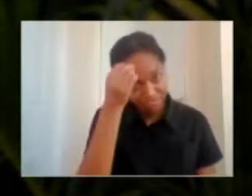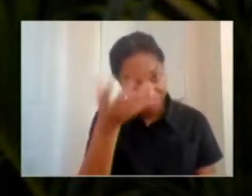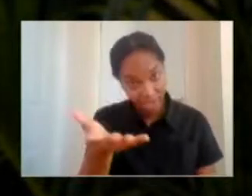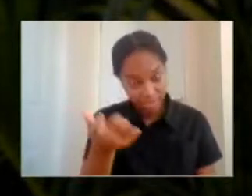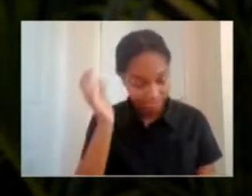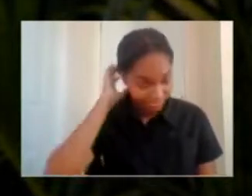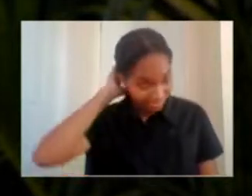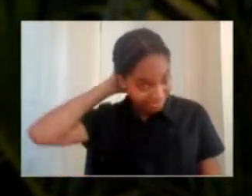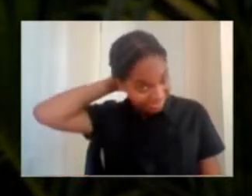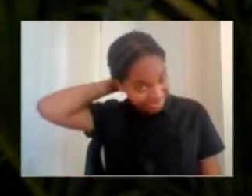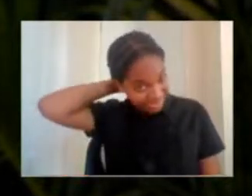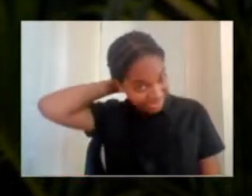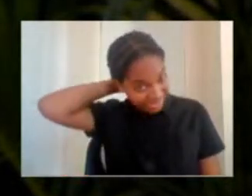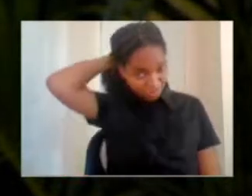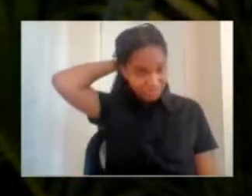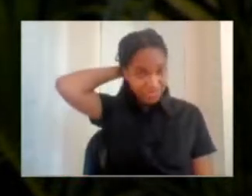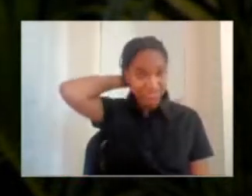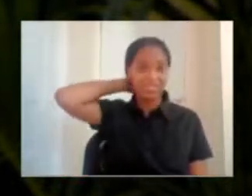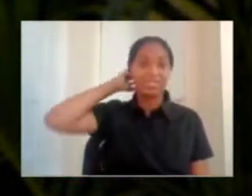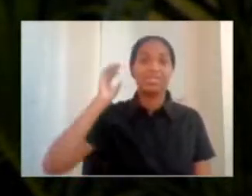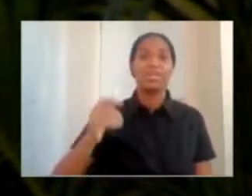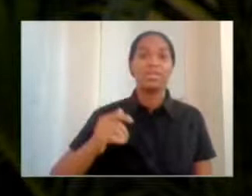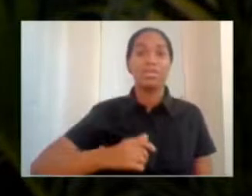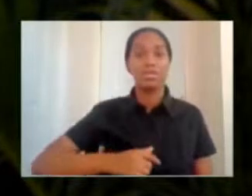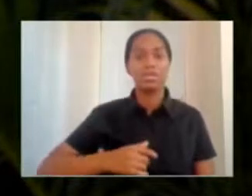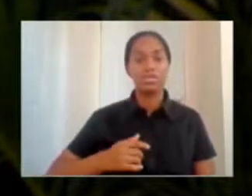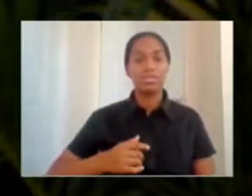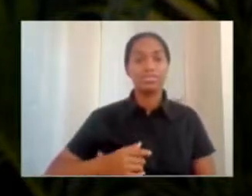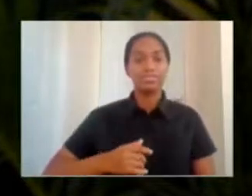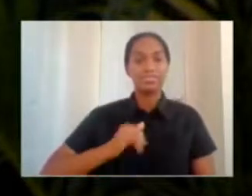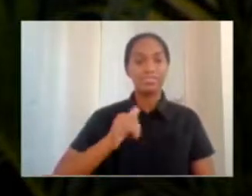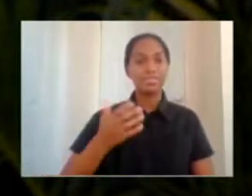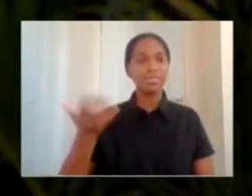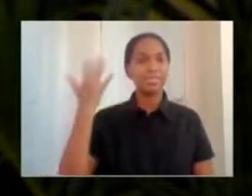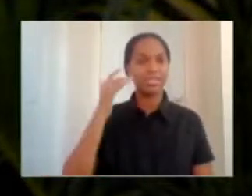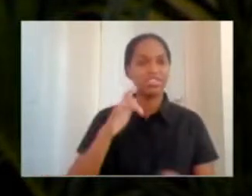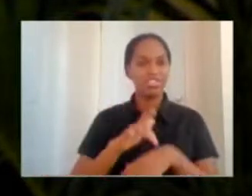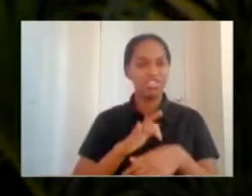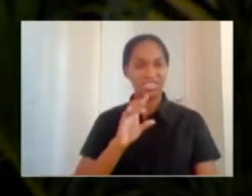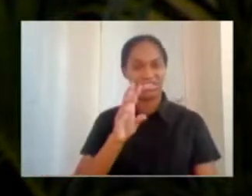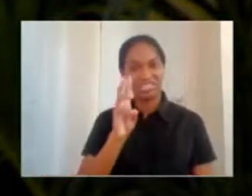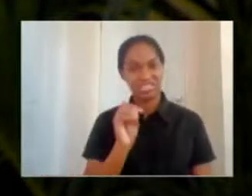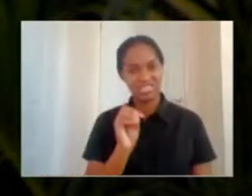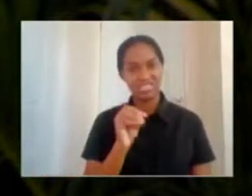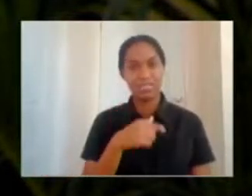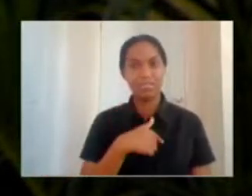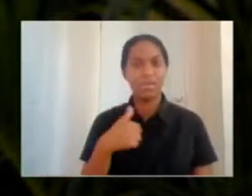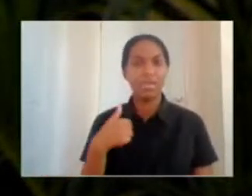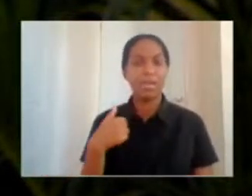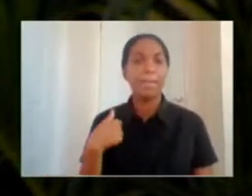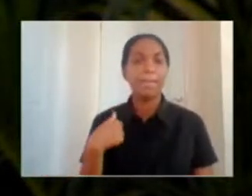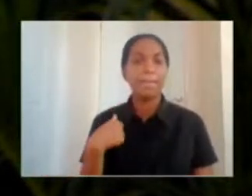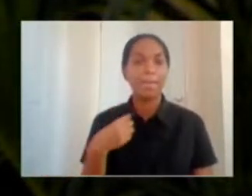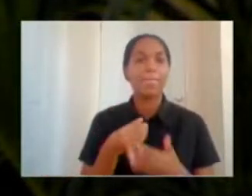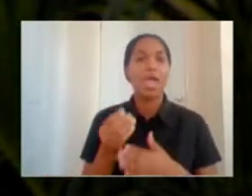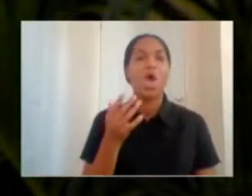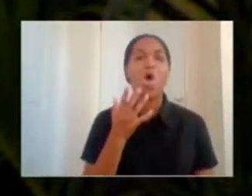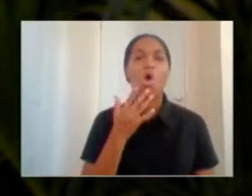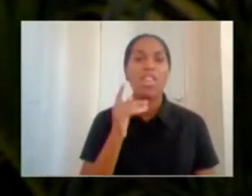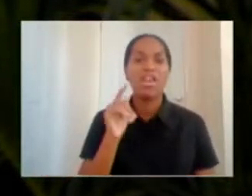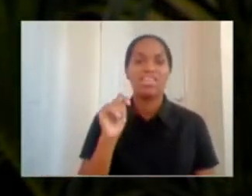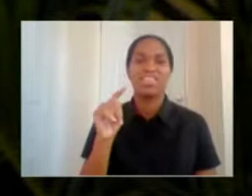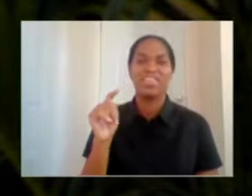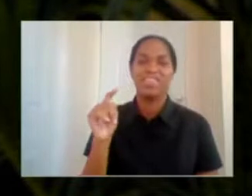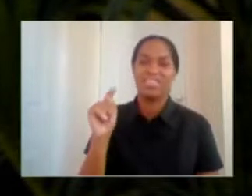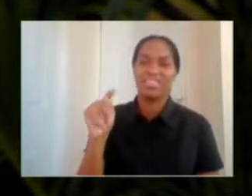I'll date myself here, that back in the early 60s, I bought a color TV, or my parents